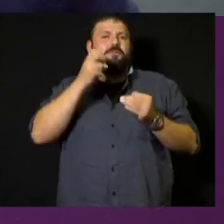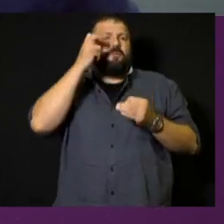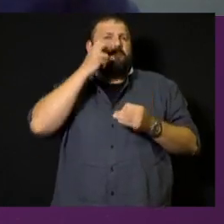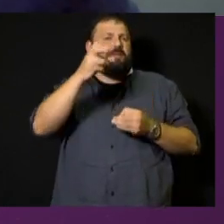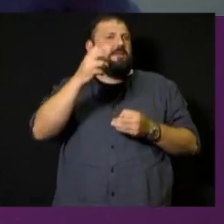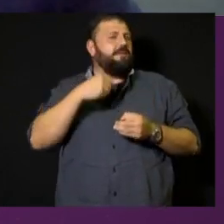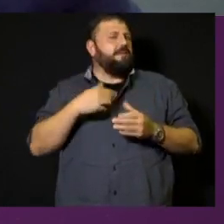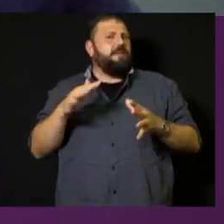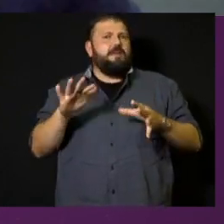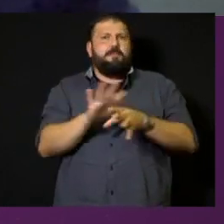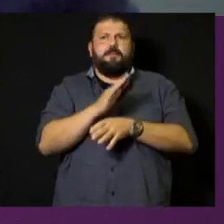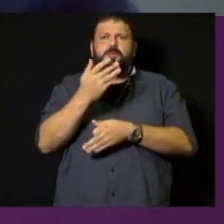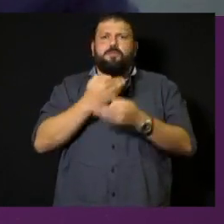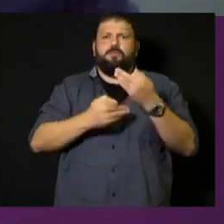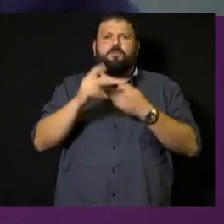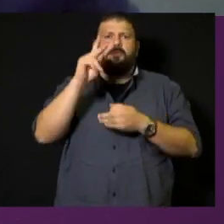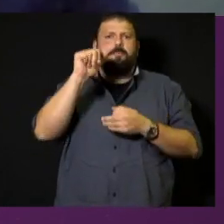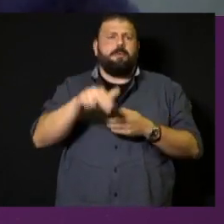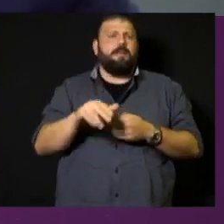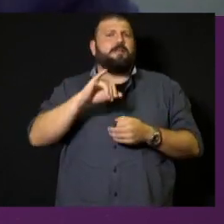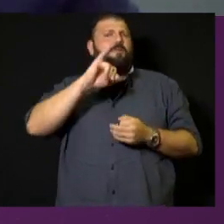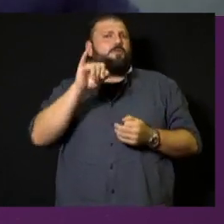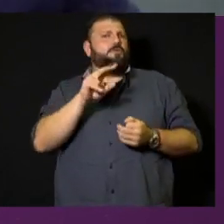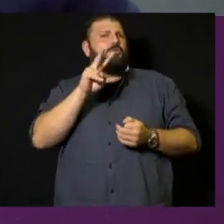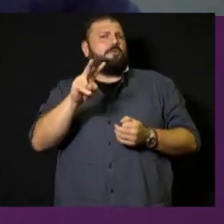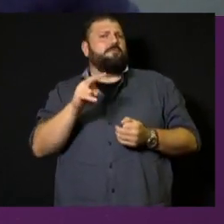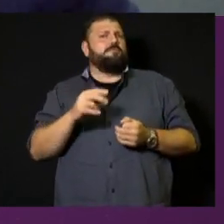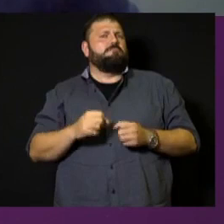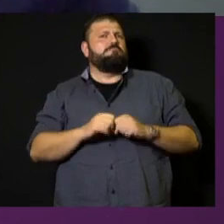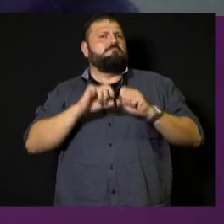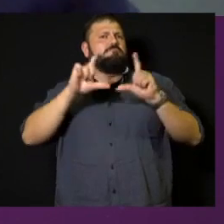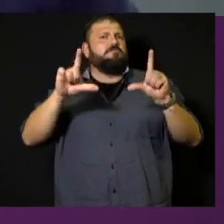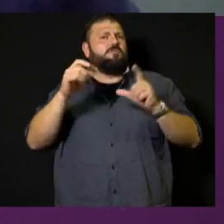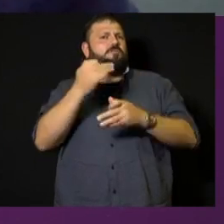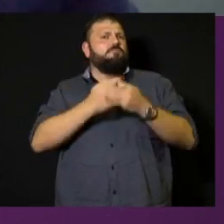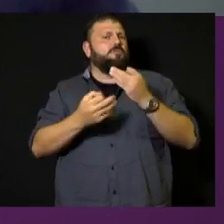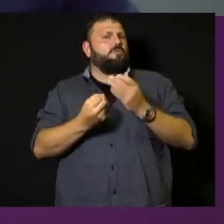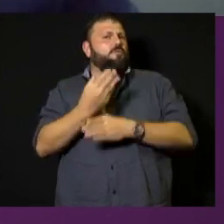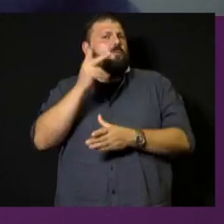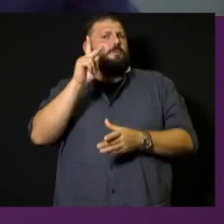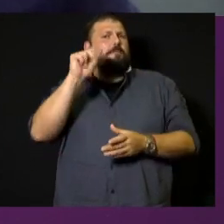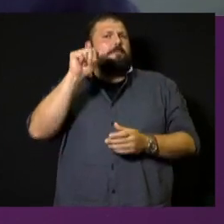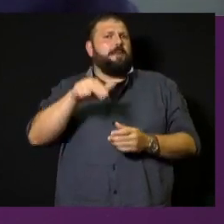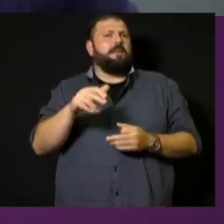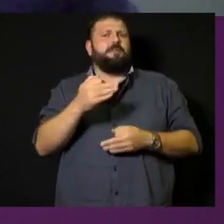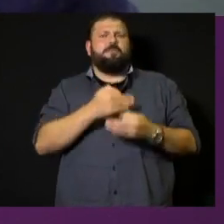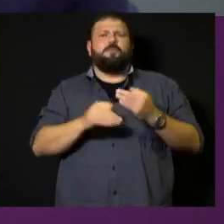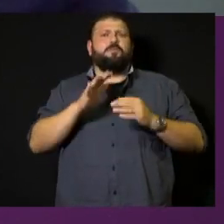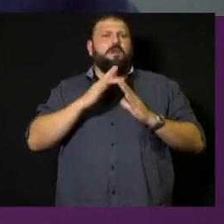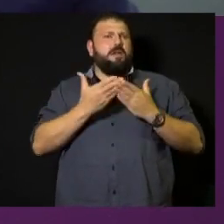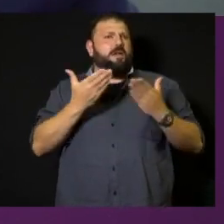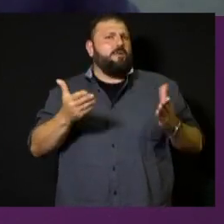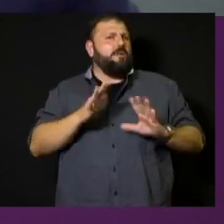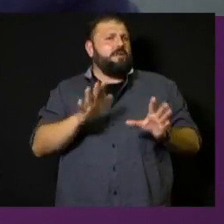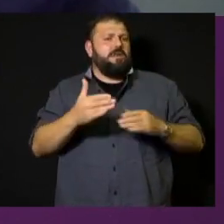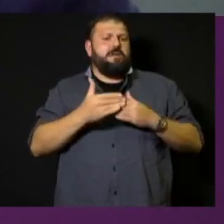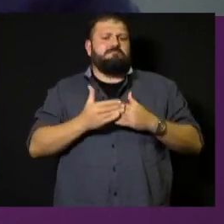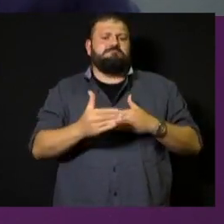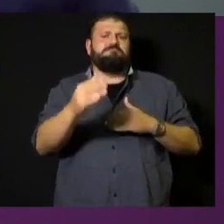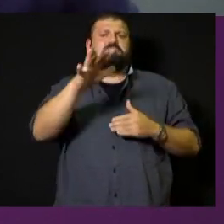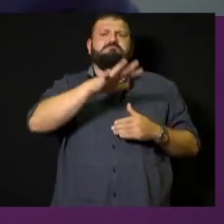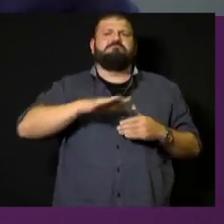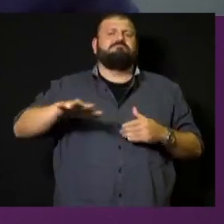in that trip, the compensation plan changed. Jorge Vergara mentioned that we are going